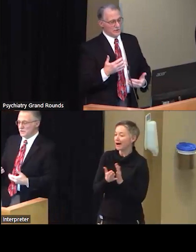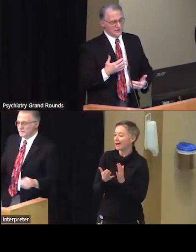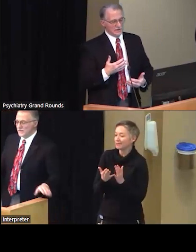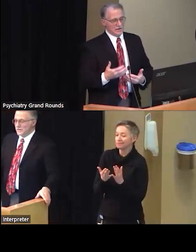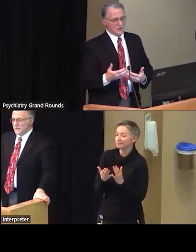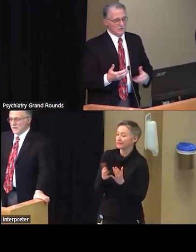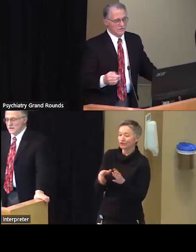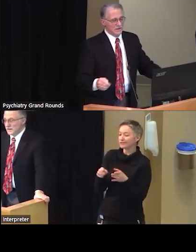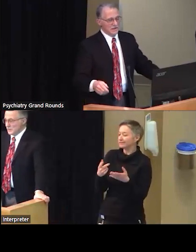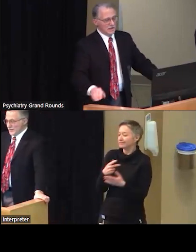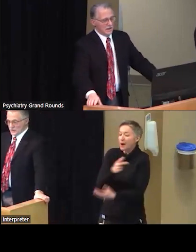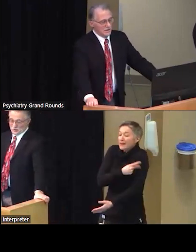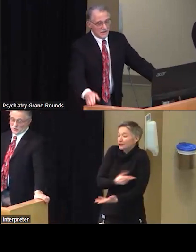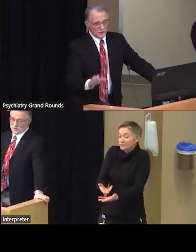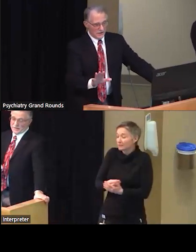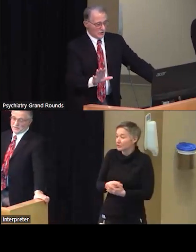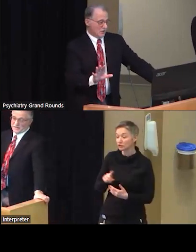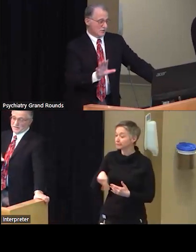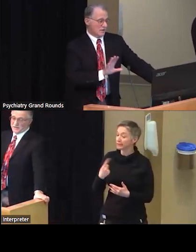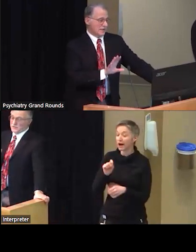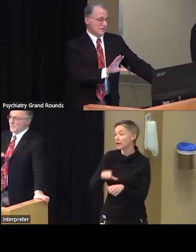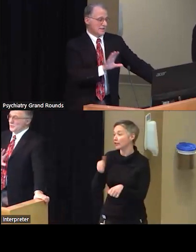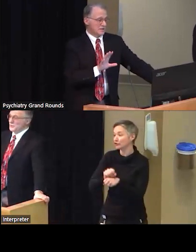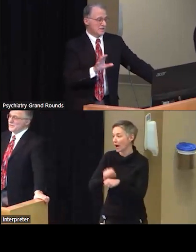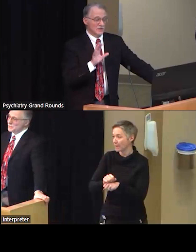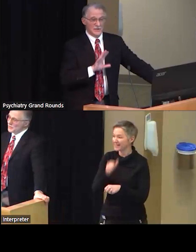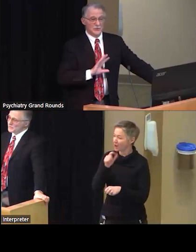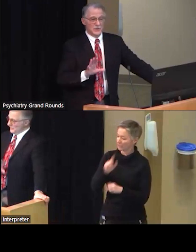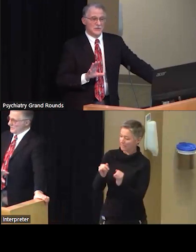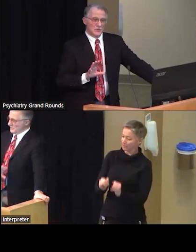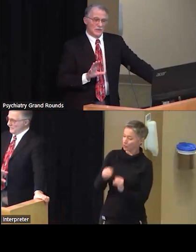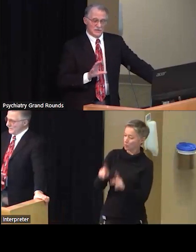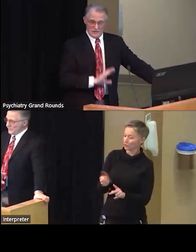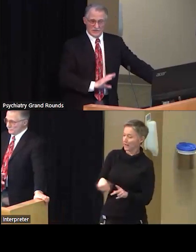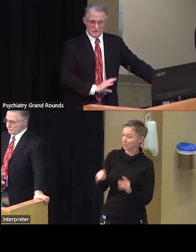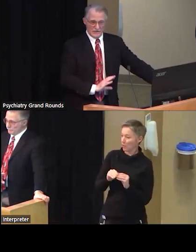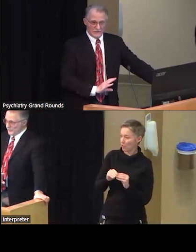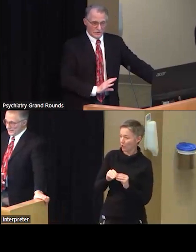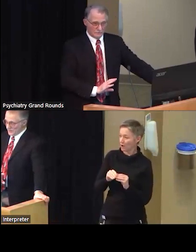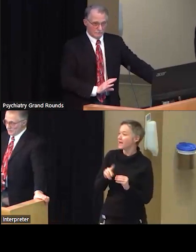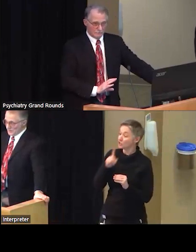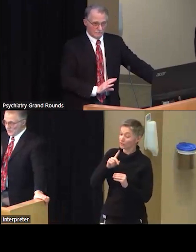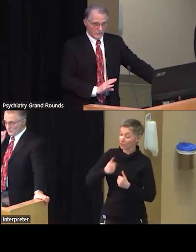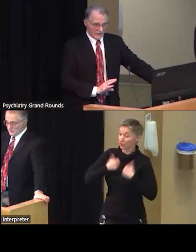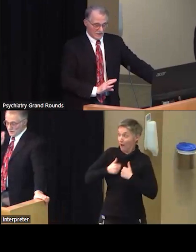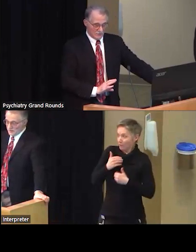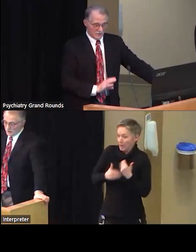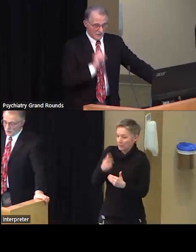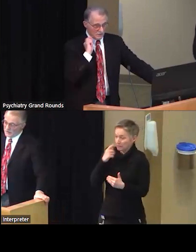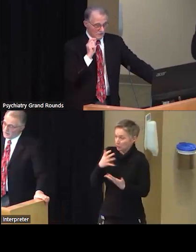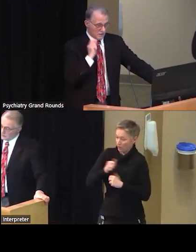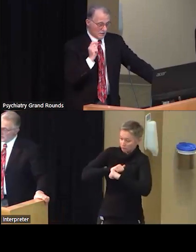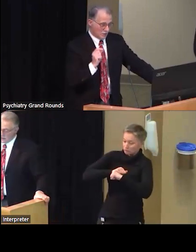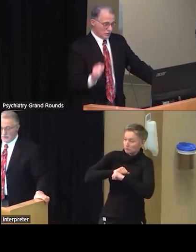so depersonalization. You keep your patients or clients at distance so they don't drain you more. It's a survival mechanism.